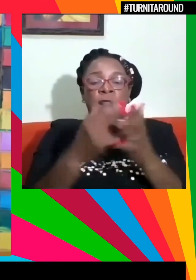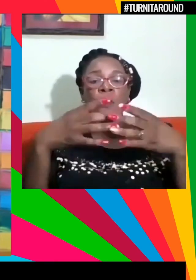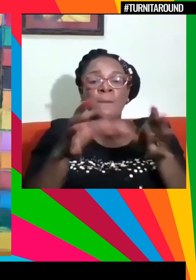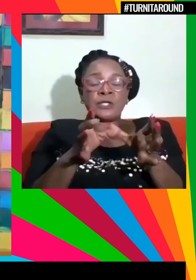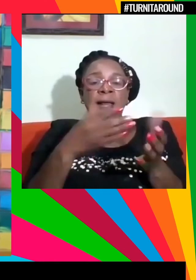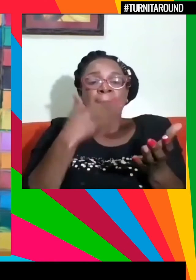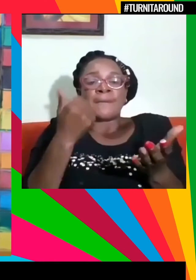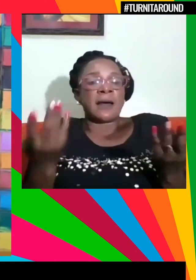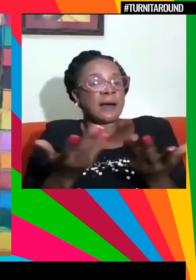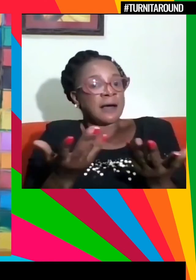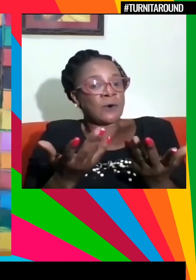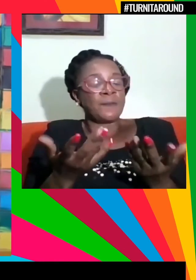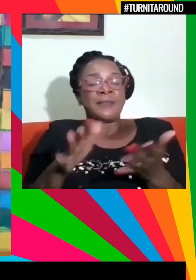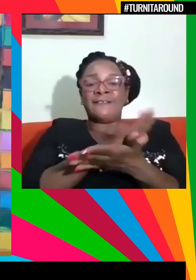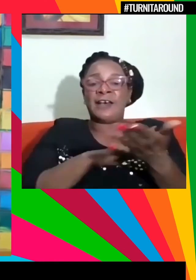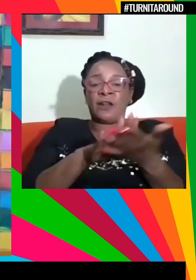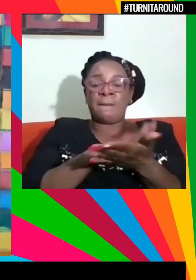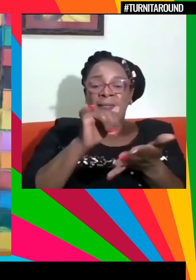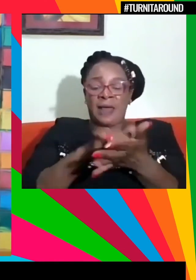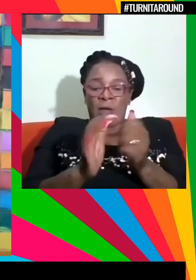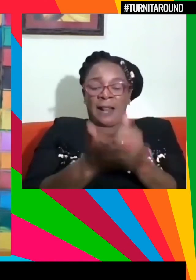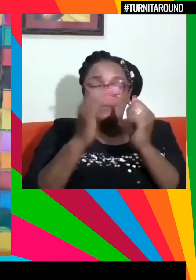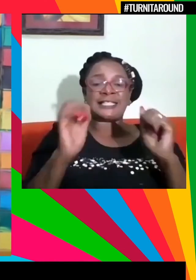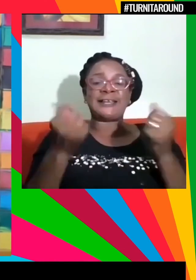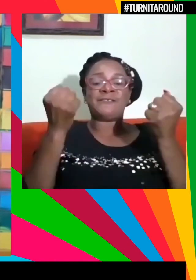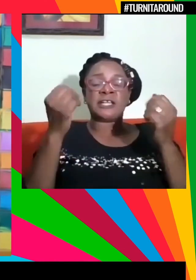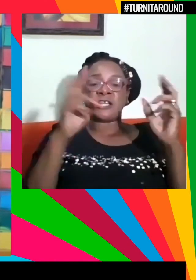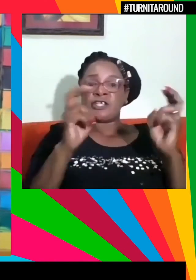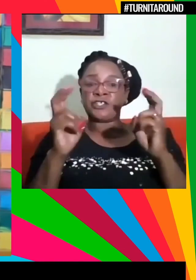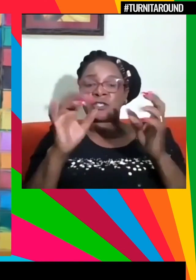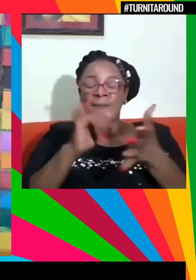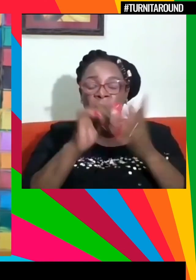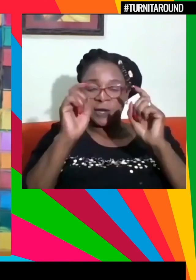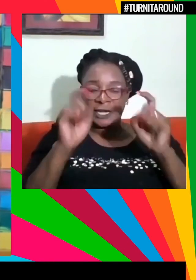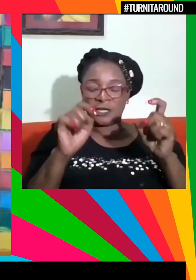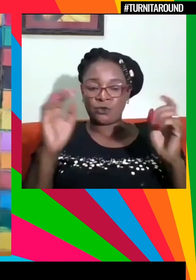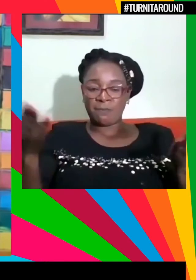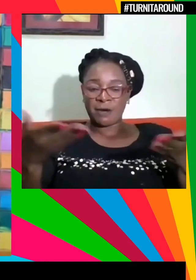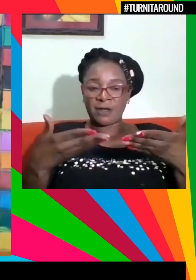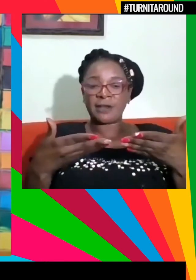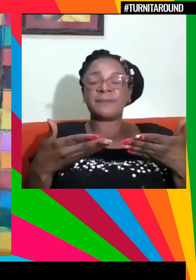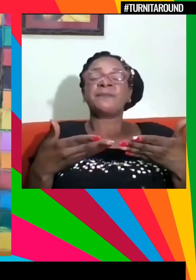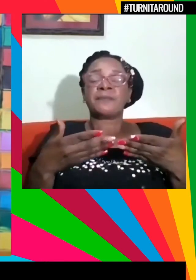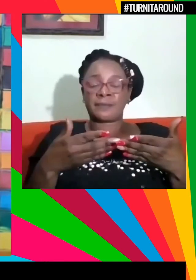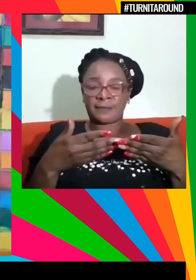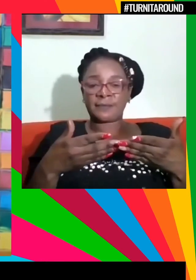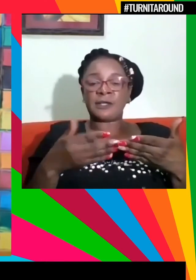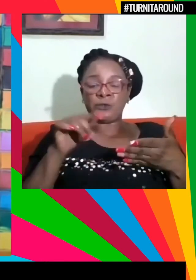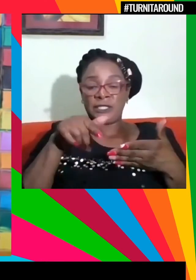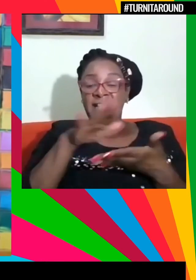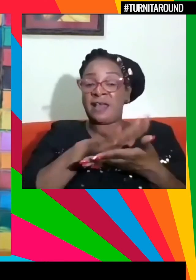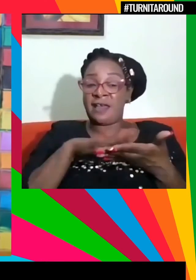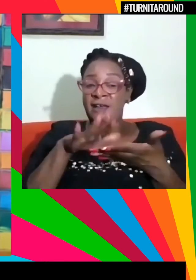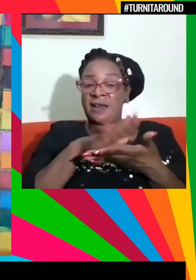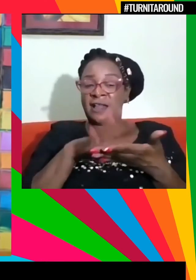thought about the environmental health and safety issues that we needed to kind of bring in into this area that